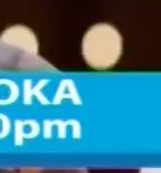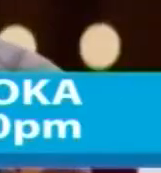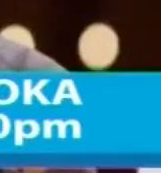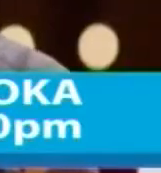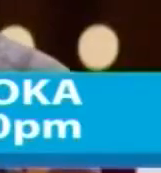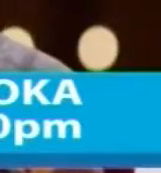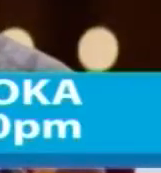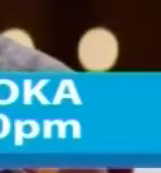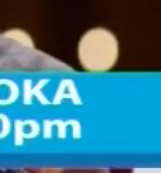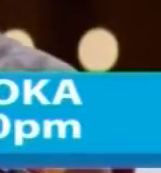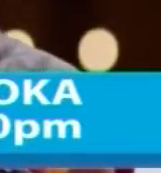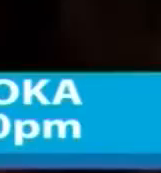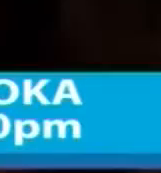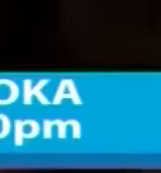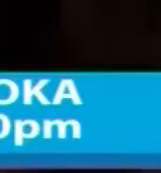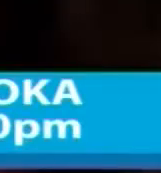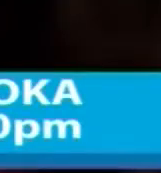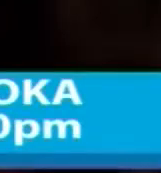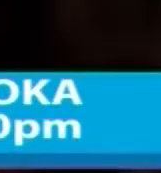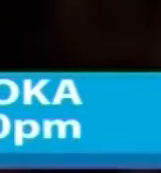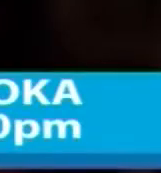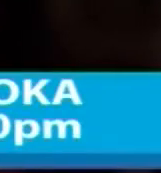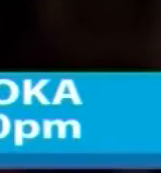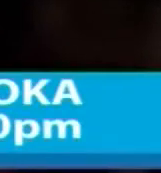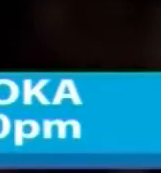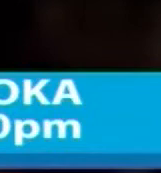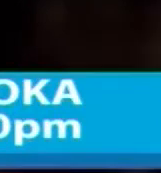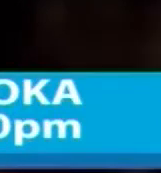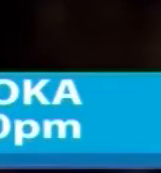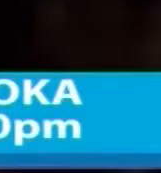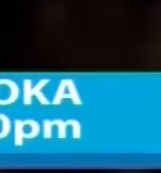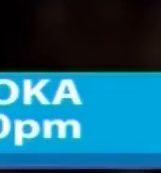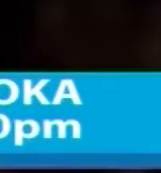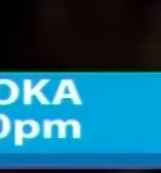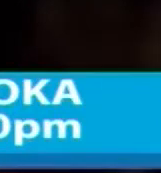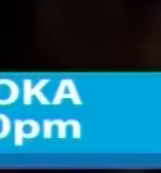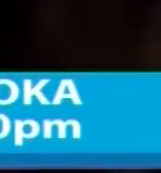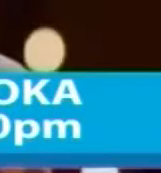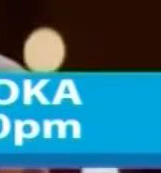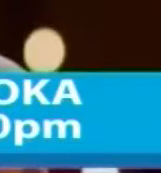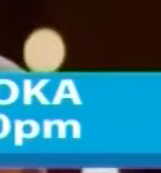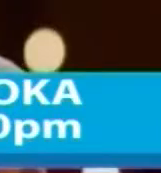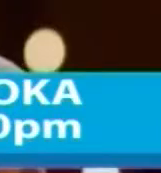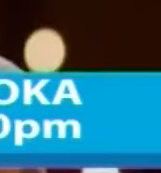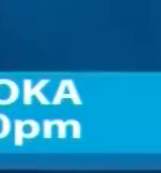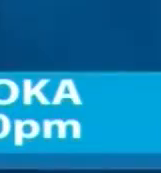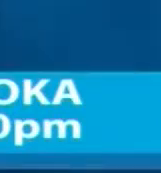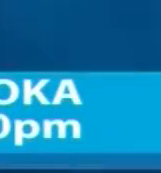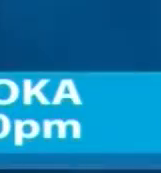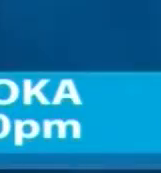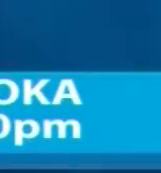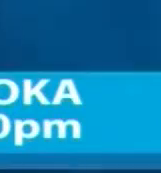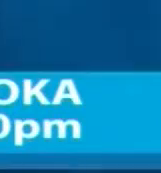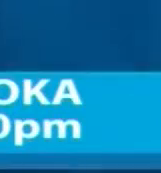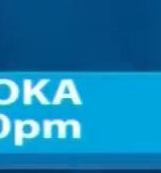Ashok. Nothing is impossible when you have the blessings of your parents.